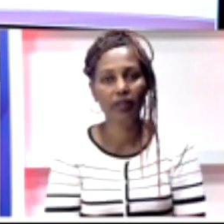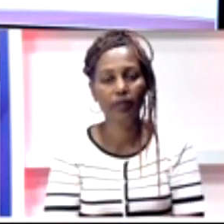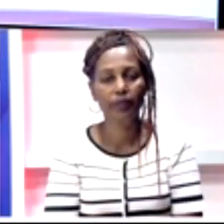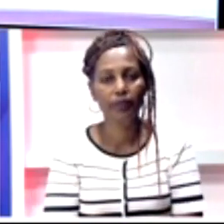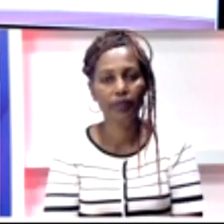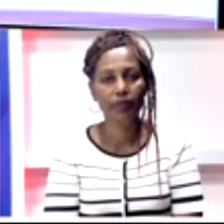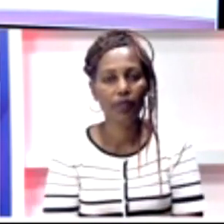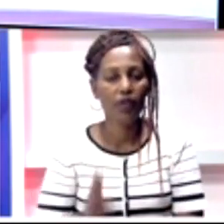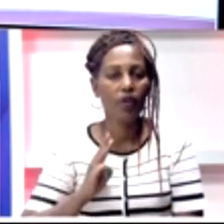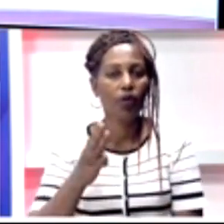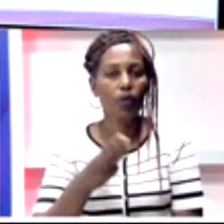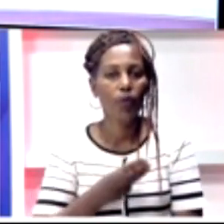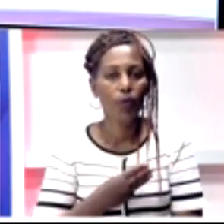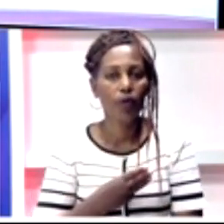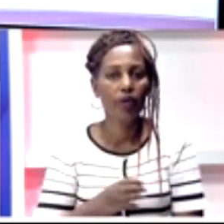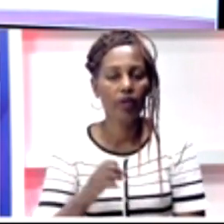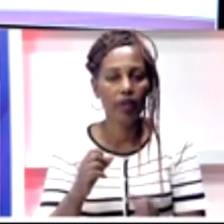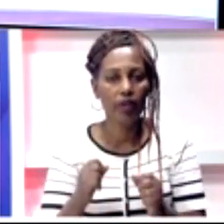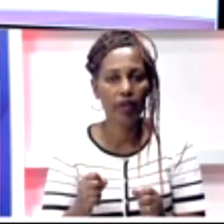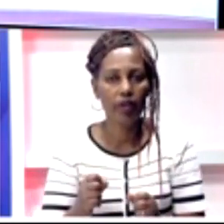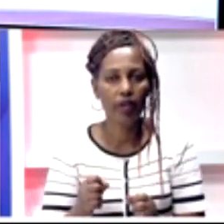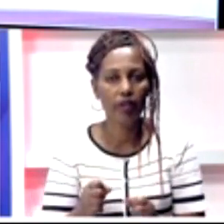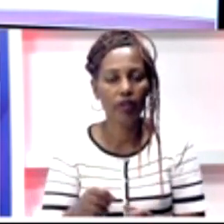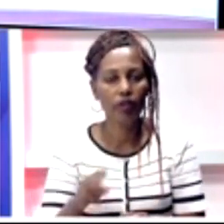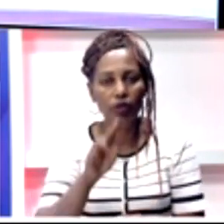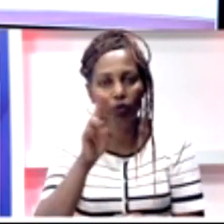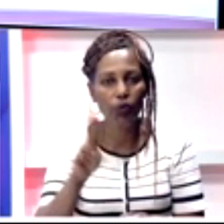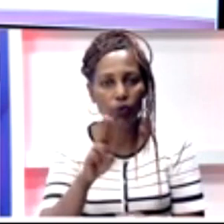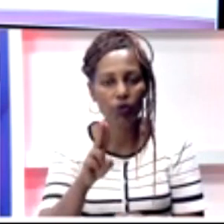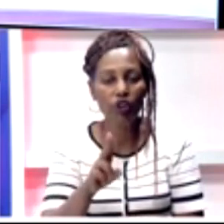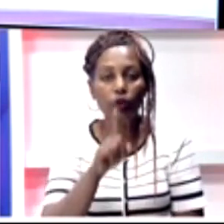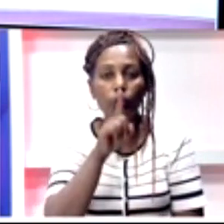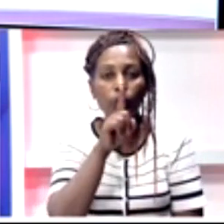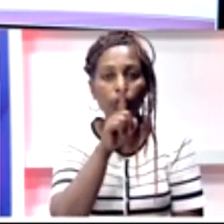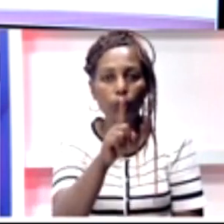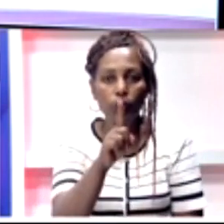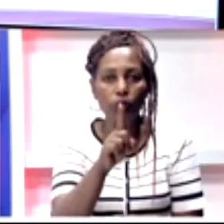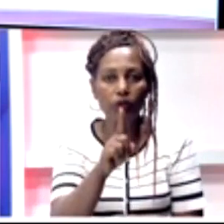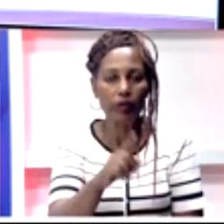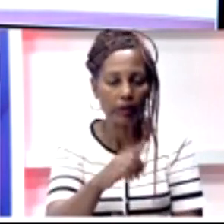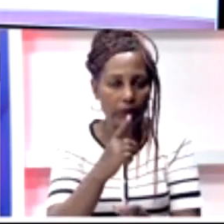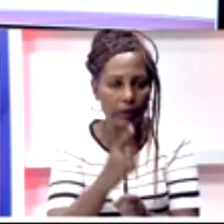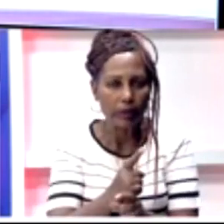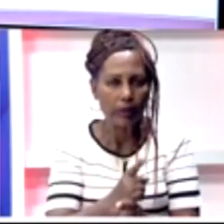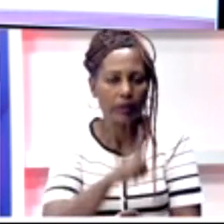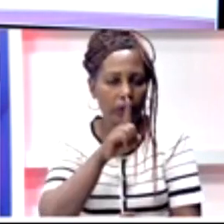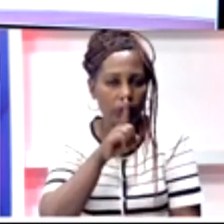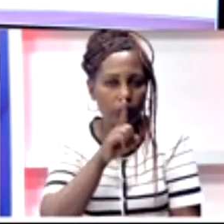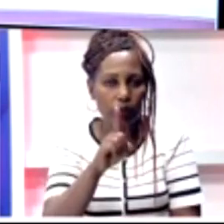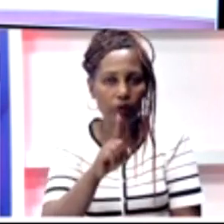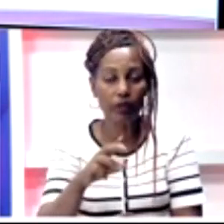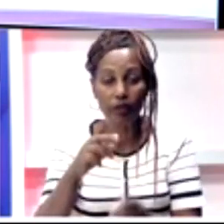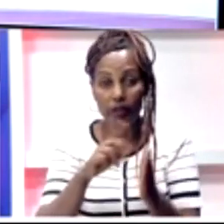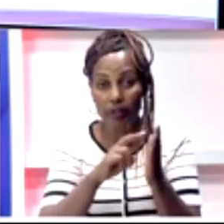We can use "quite sure" to mean very sure. We can use "absolutely sure" to mean fully or